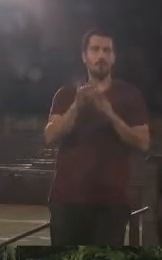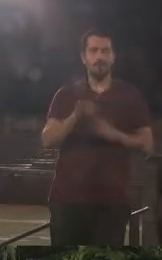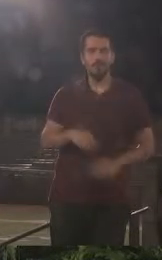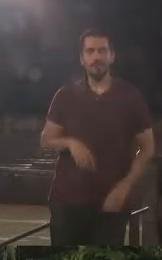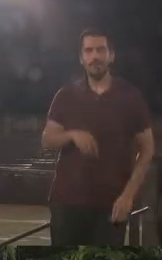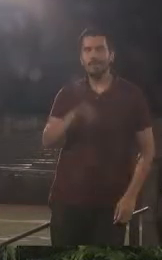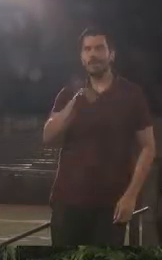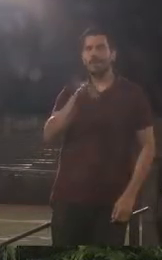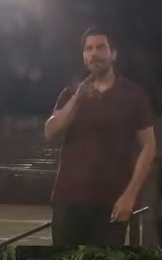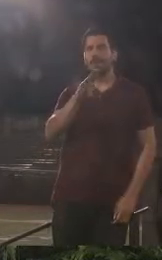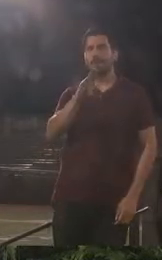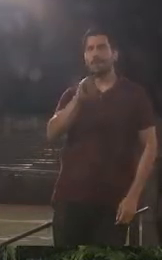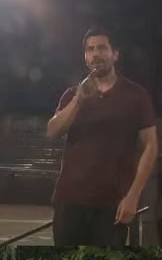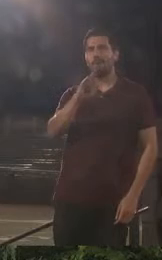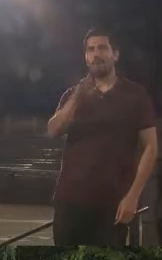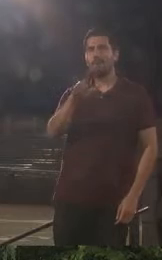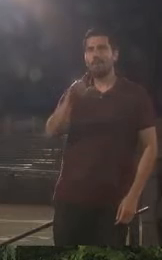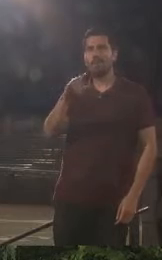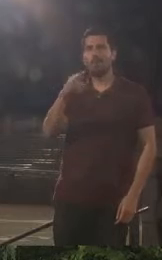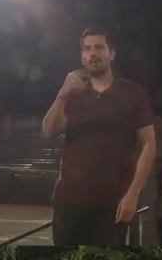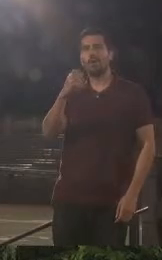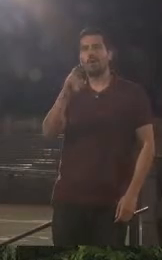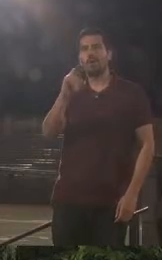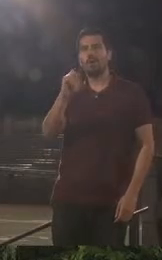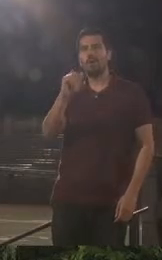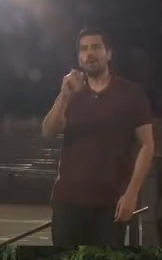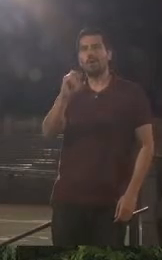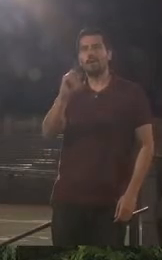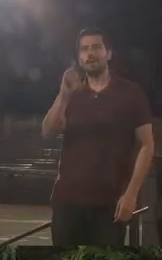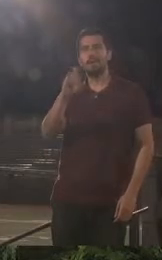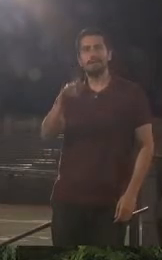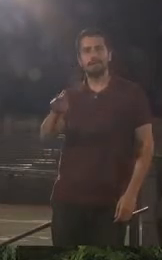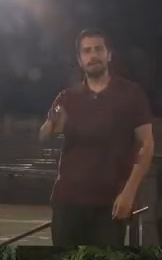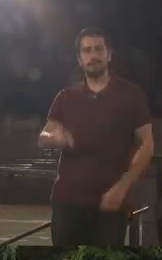Saul Aziz Perez Hernandez.